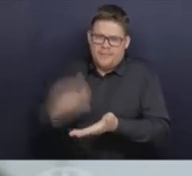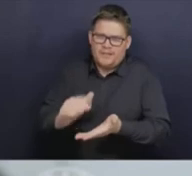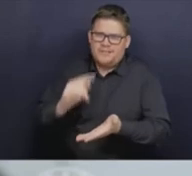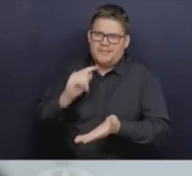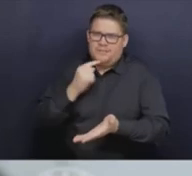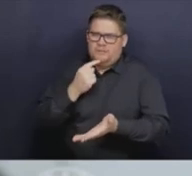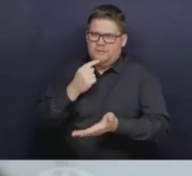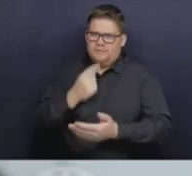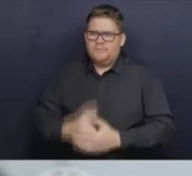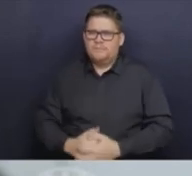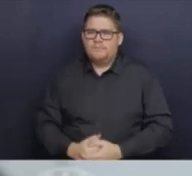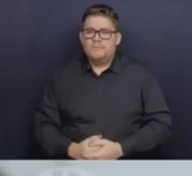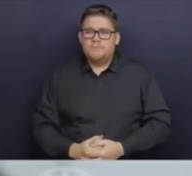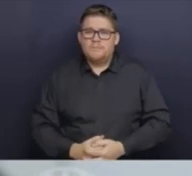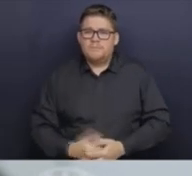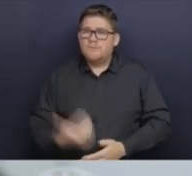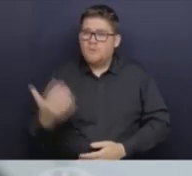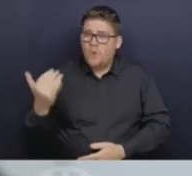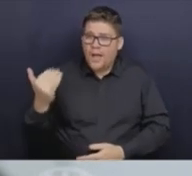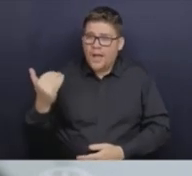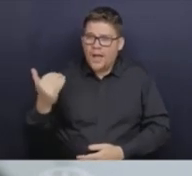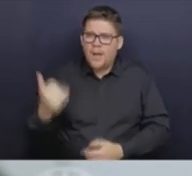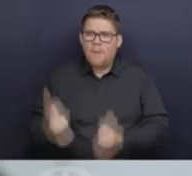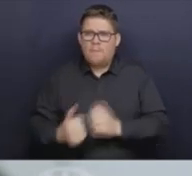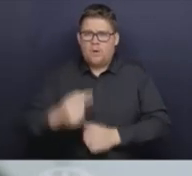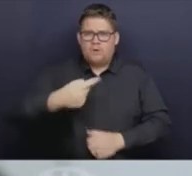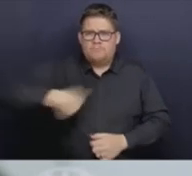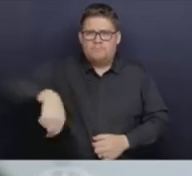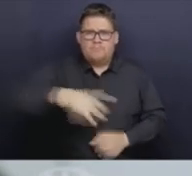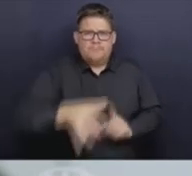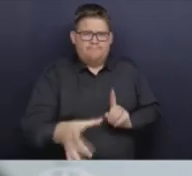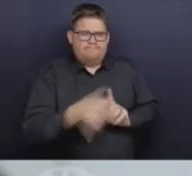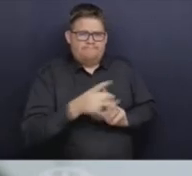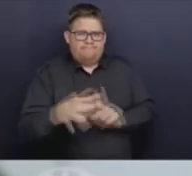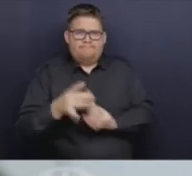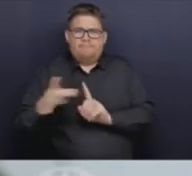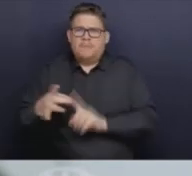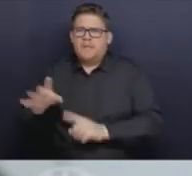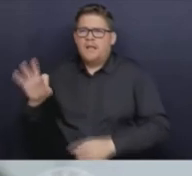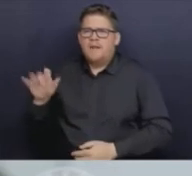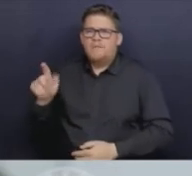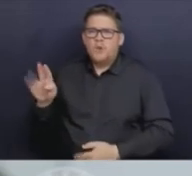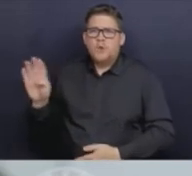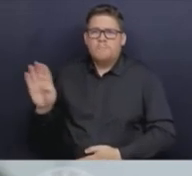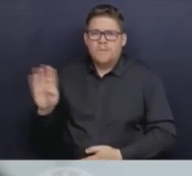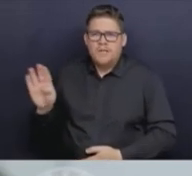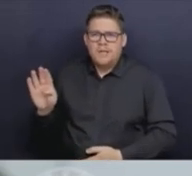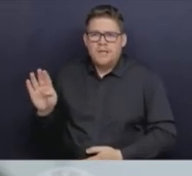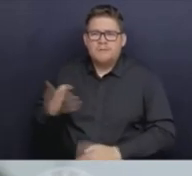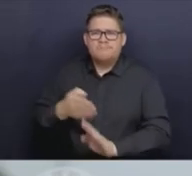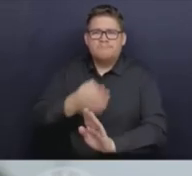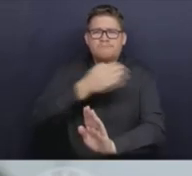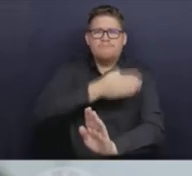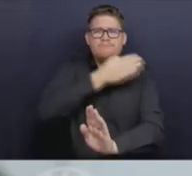some exposure to influenza B at some point in our lives and it doesn't change as quickly as influenza A.